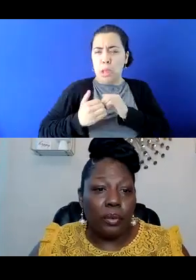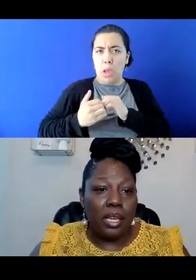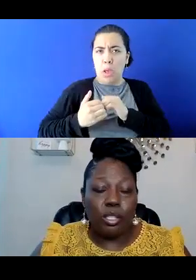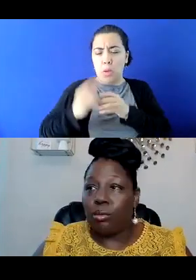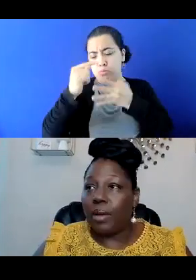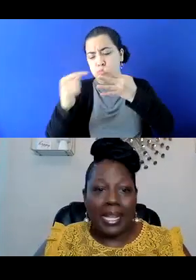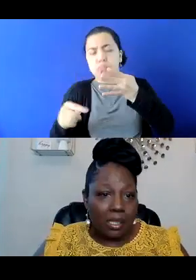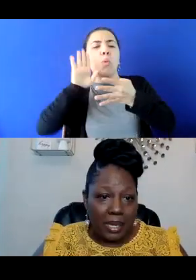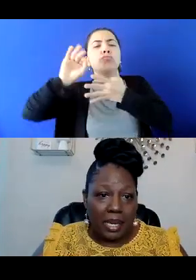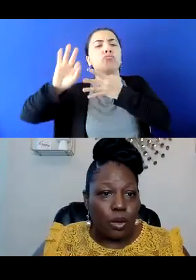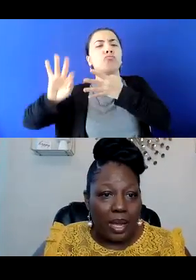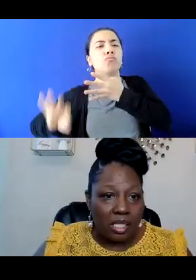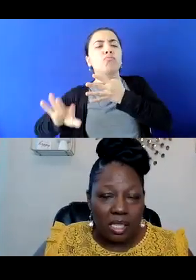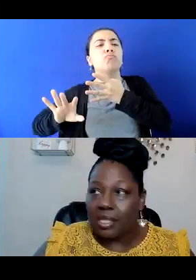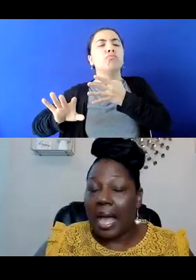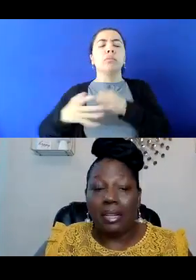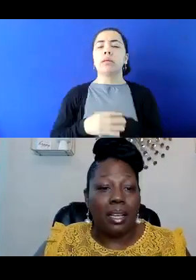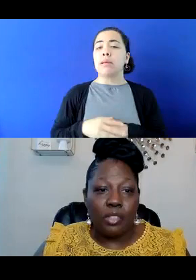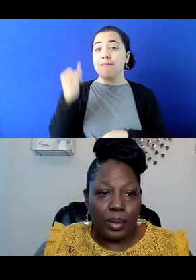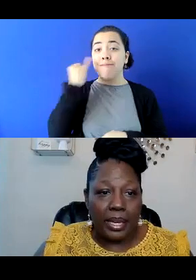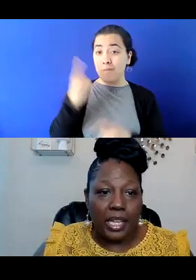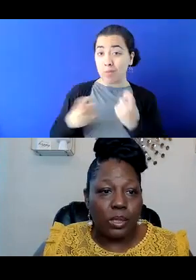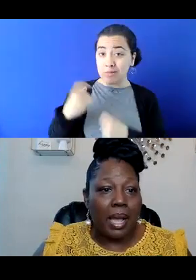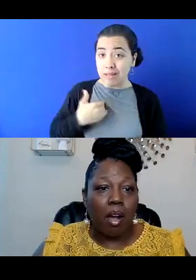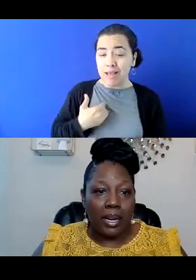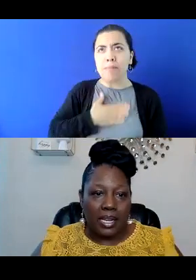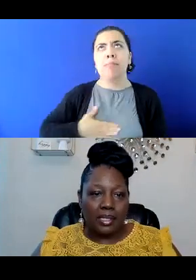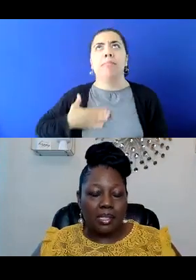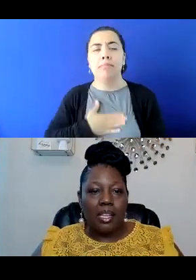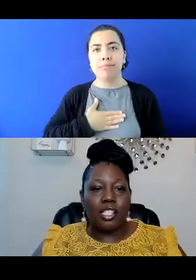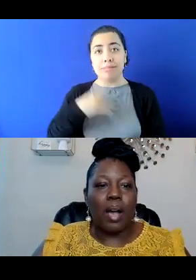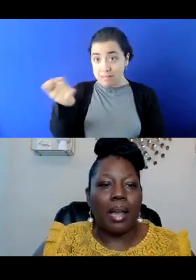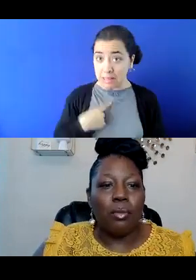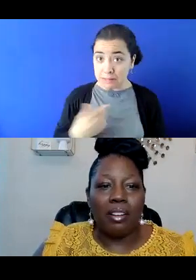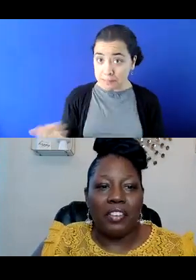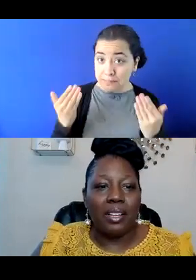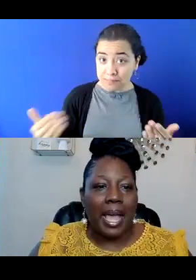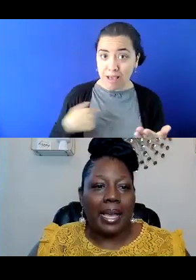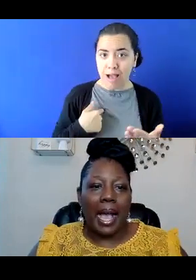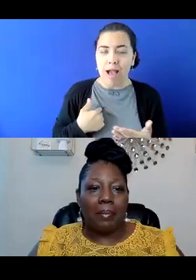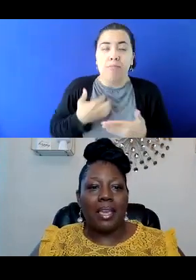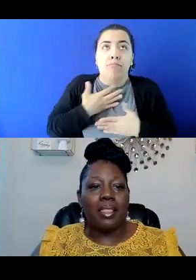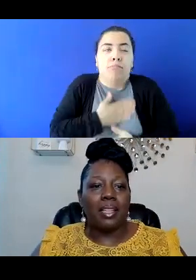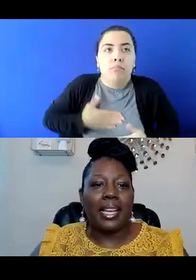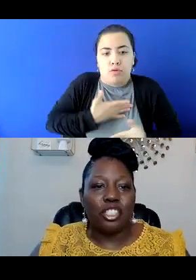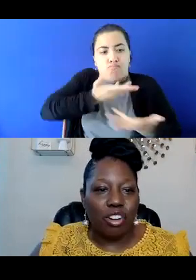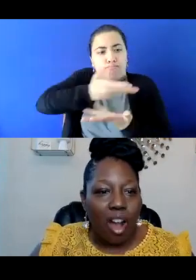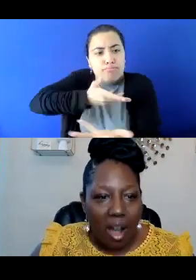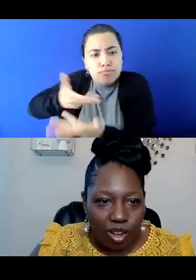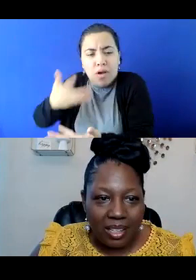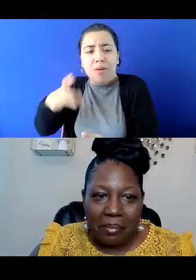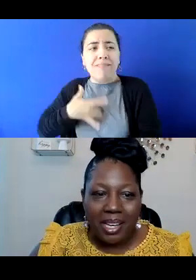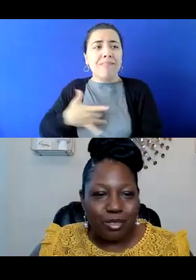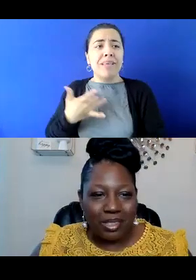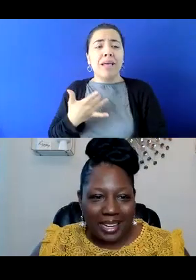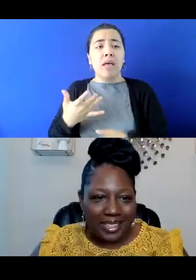feel free to ask me any questions. I love to engage with my audience. So I don't want to feel like I'm in the lecture